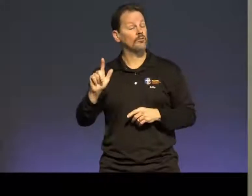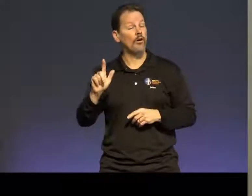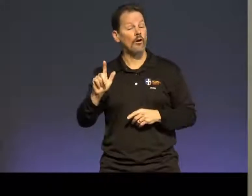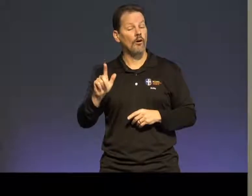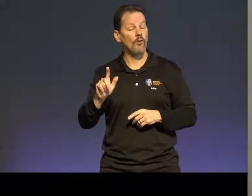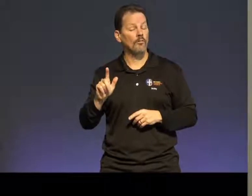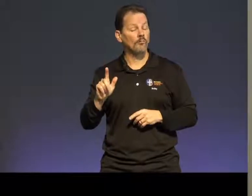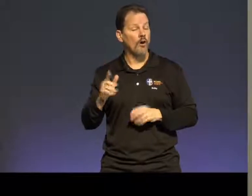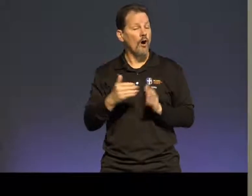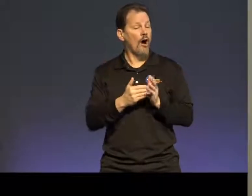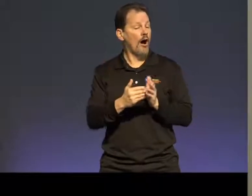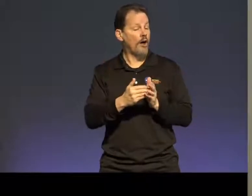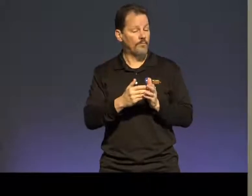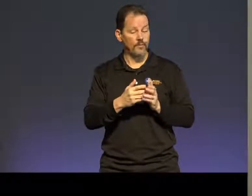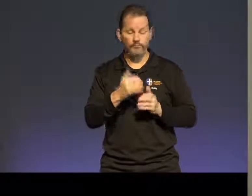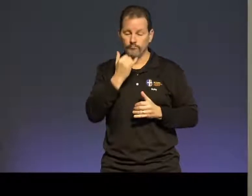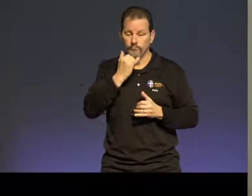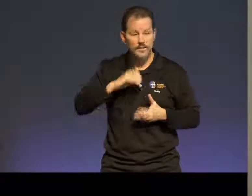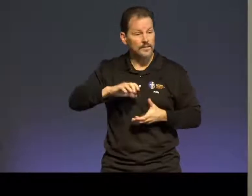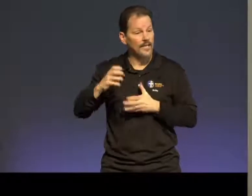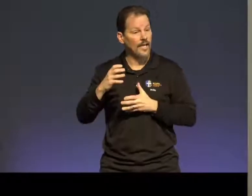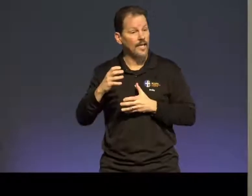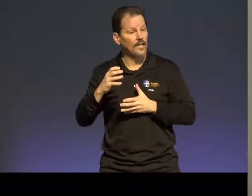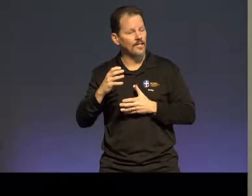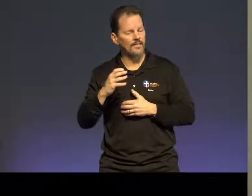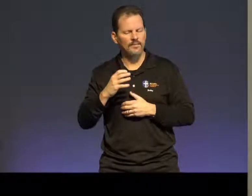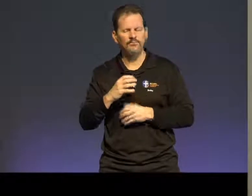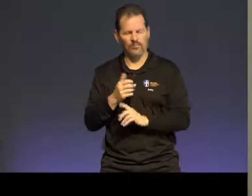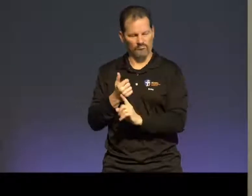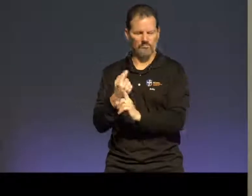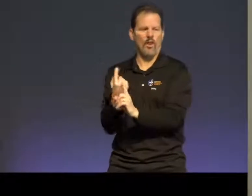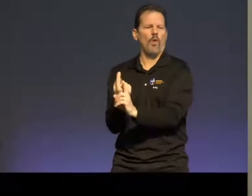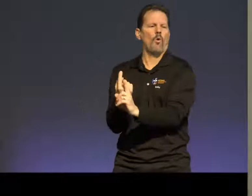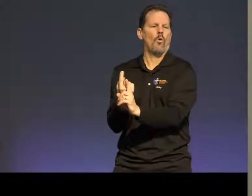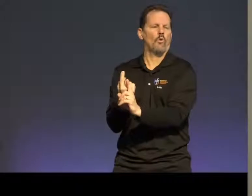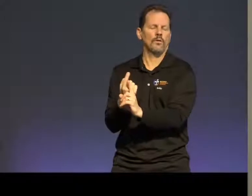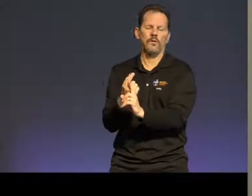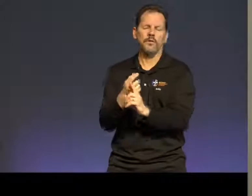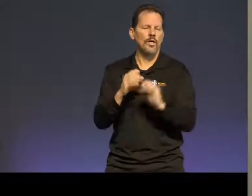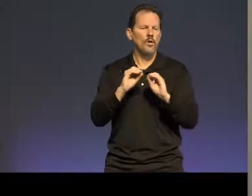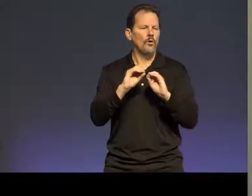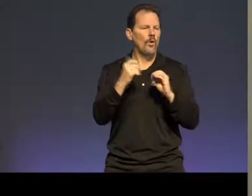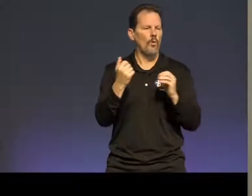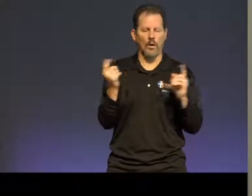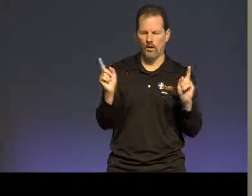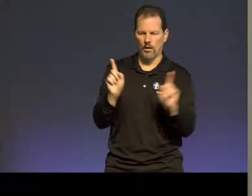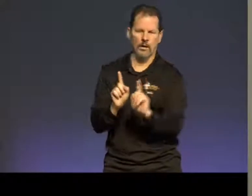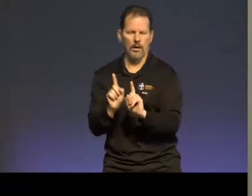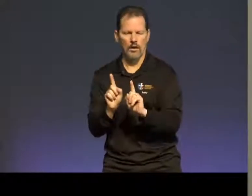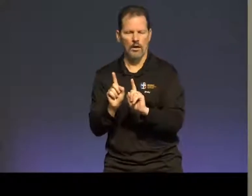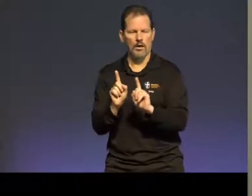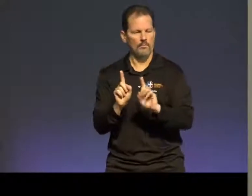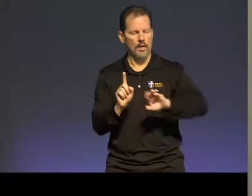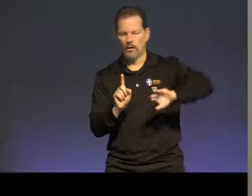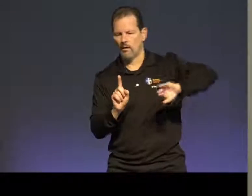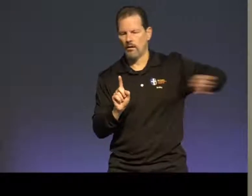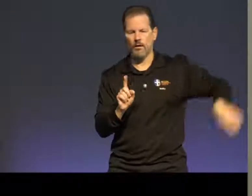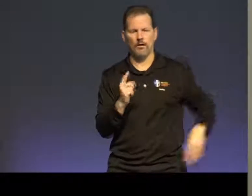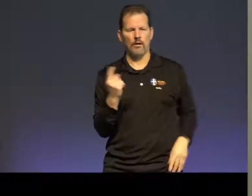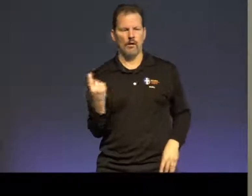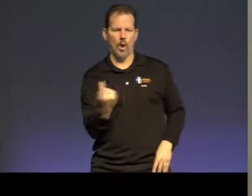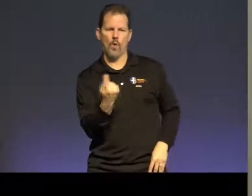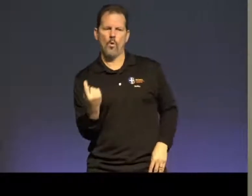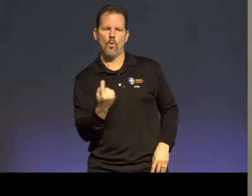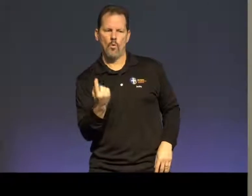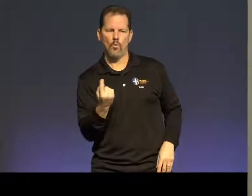And notice here, the people have scattered. So there's most of what Saul is saying, he's saying in his own mind. He said it to himself. And I'm fearful that some of us may make the same mistake.